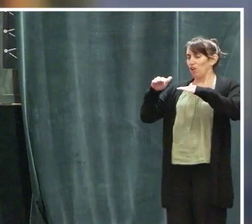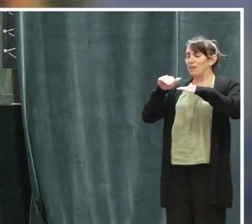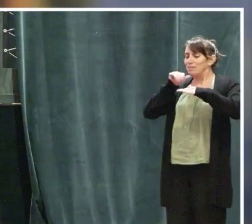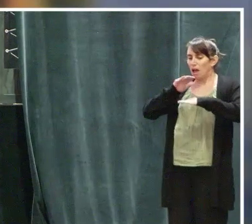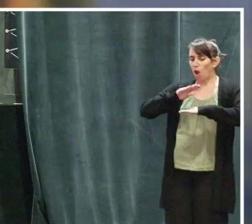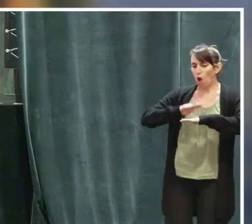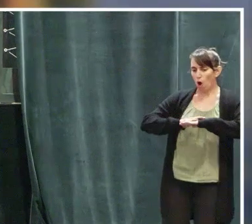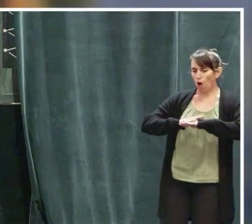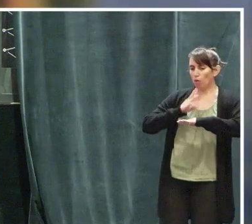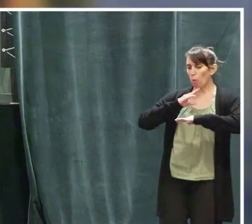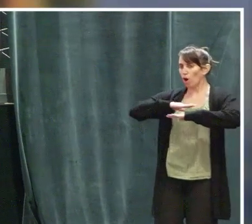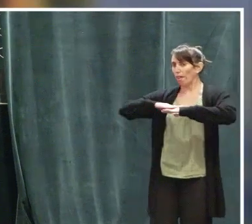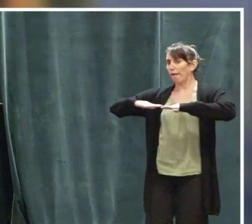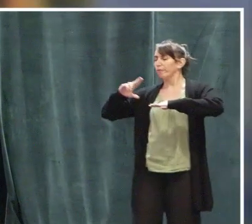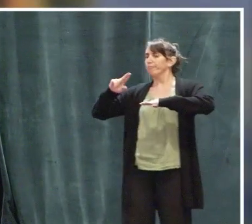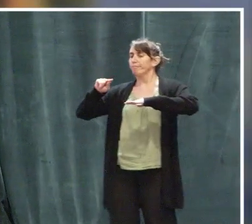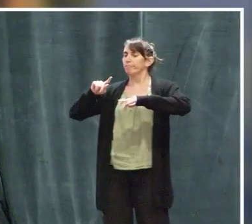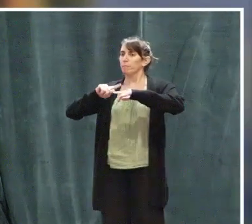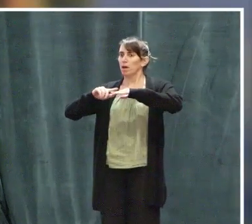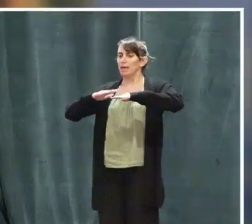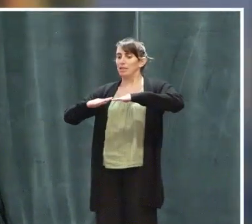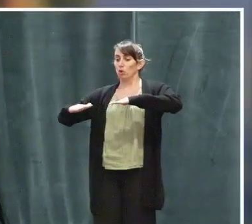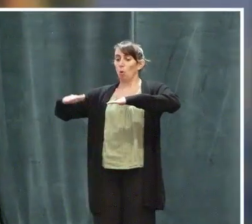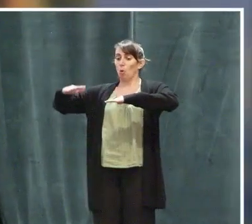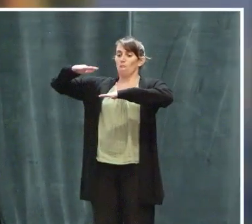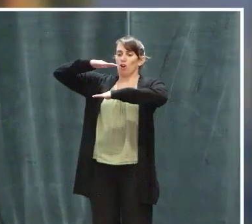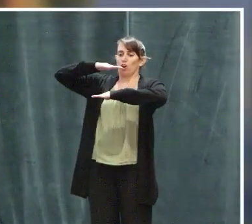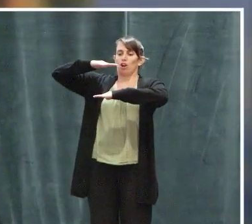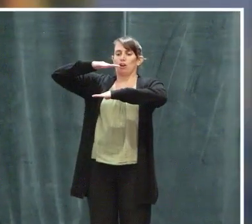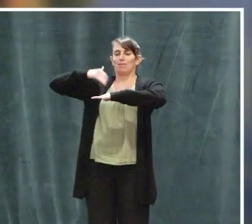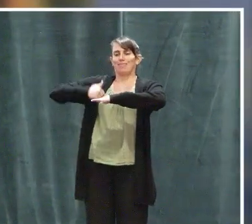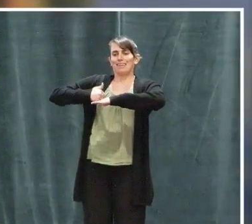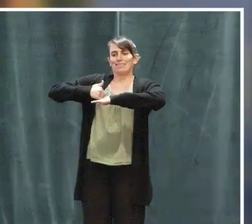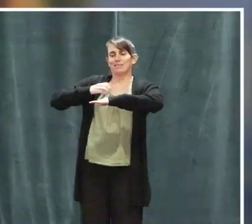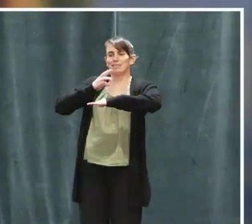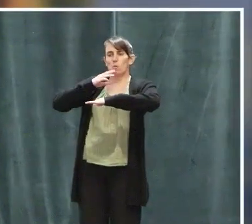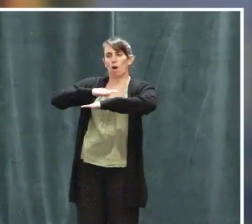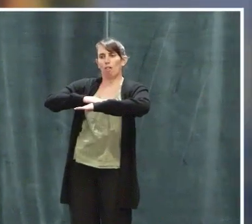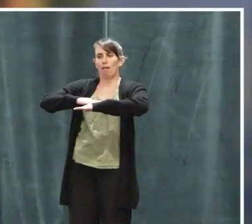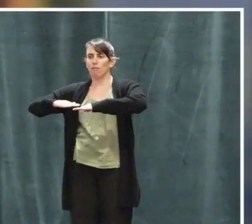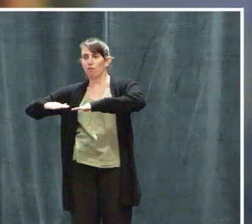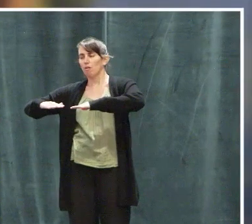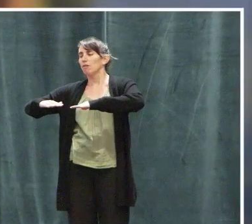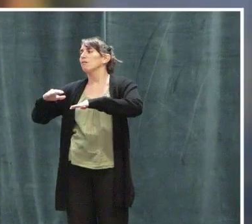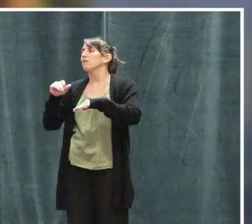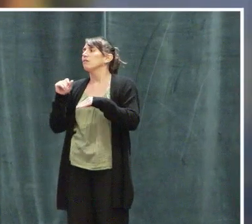it's over the existing water. So we